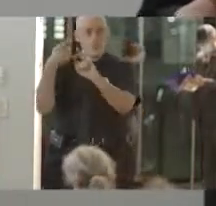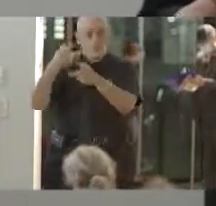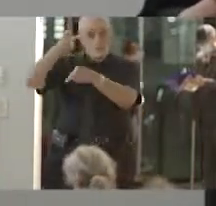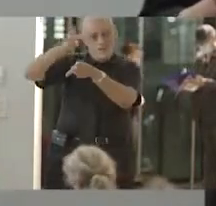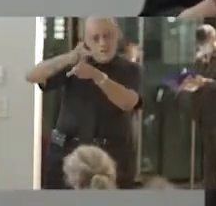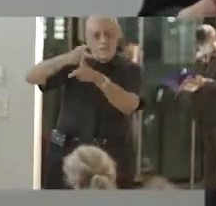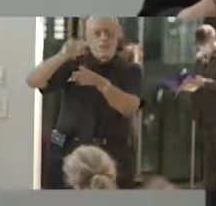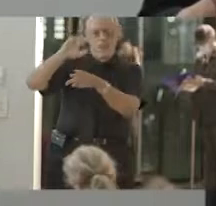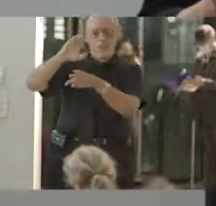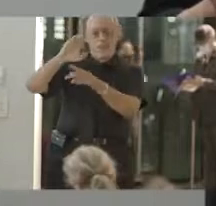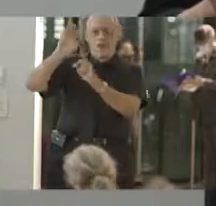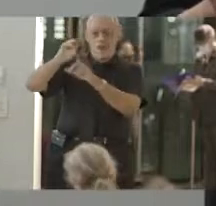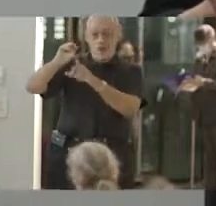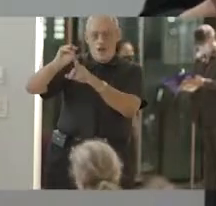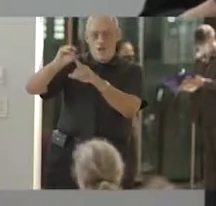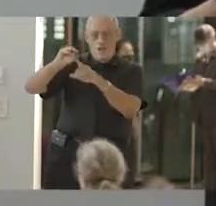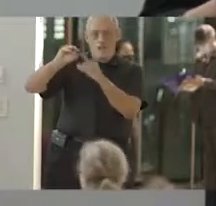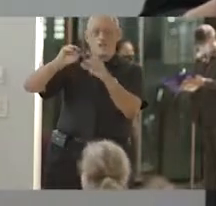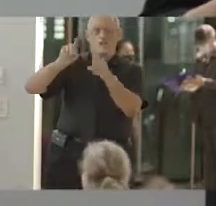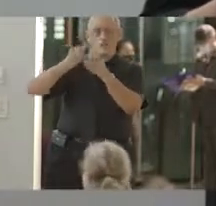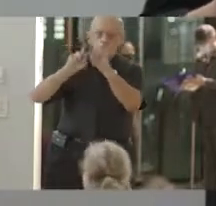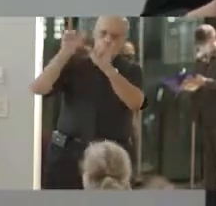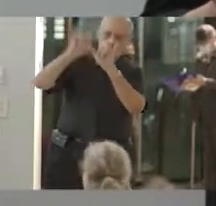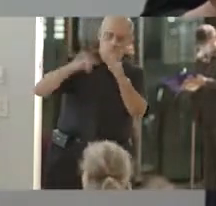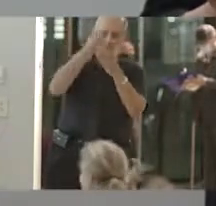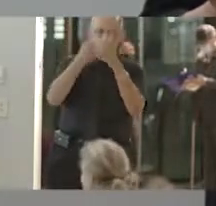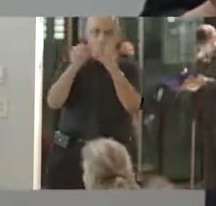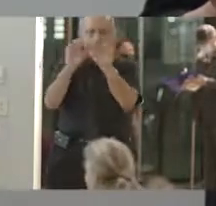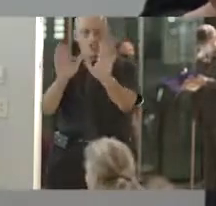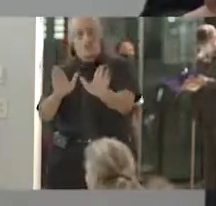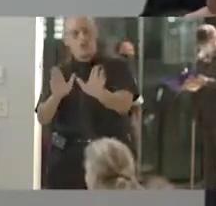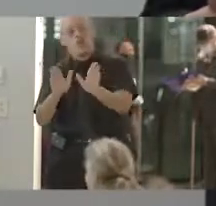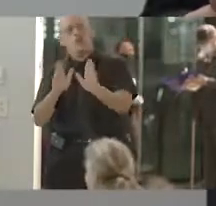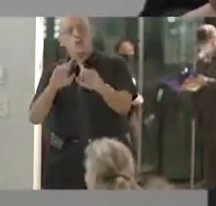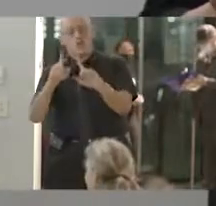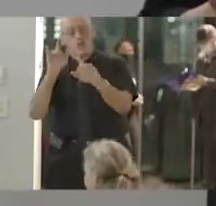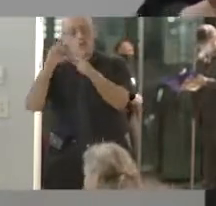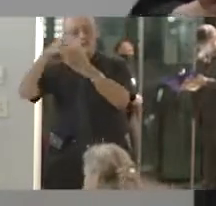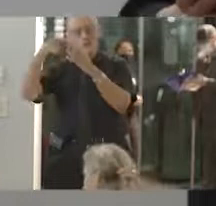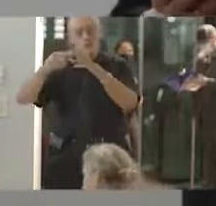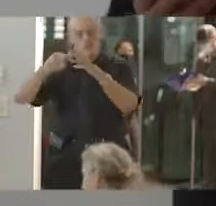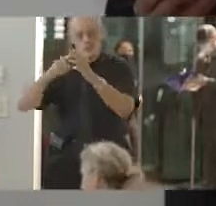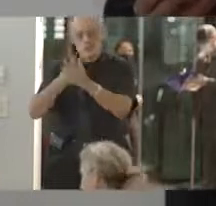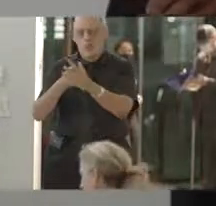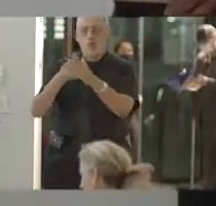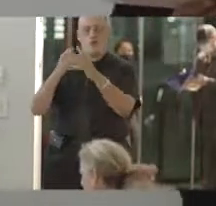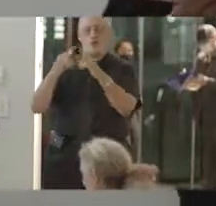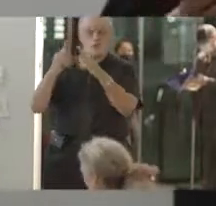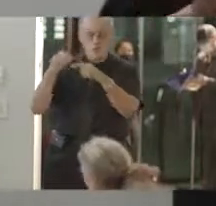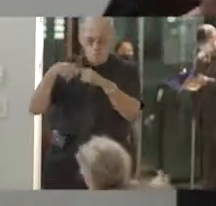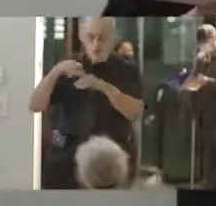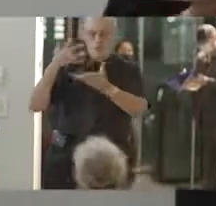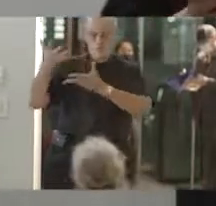retained AECOM as the design engineer for that project, and that project was initiated and commenced, and we went through